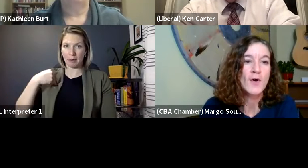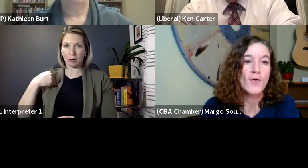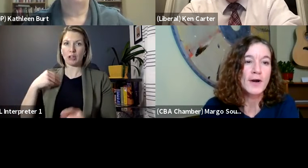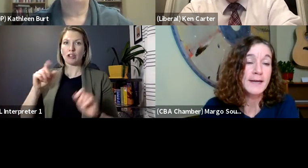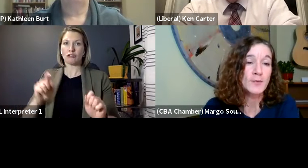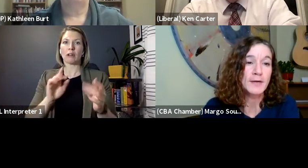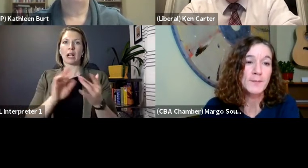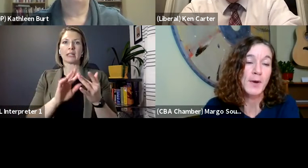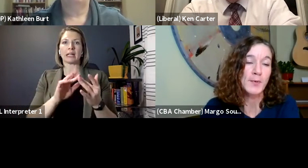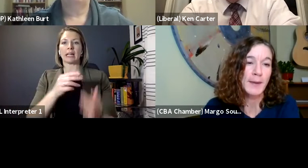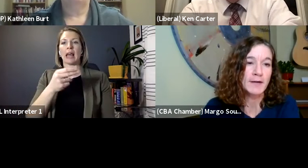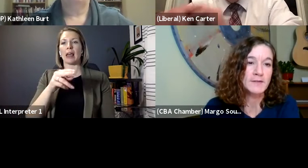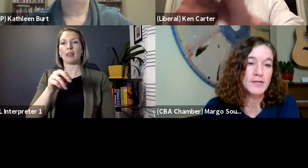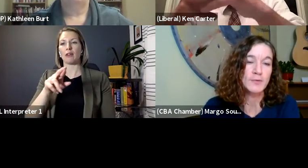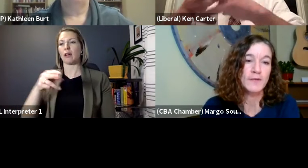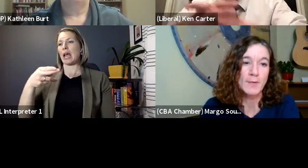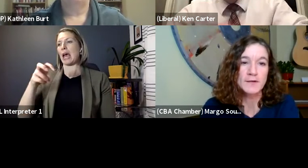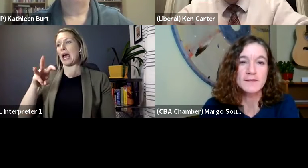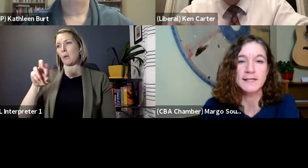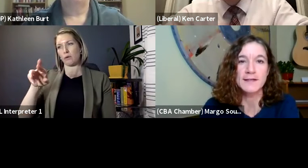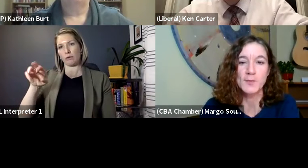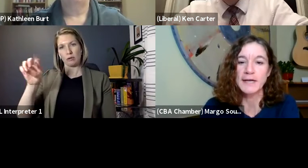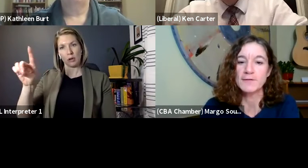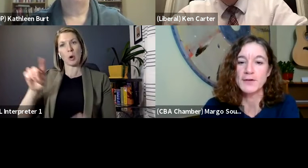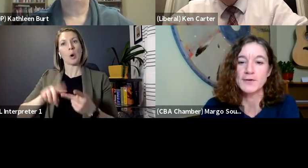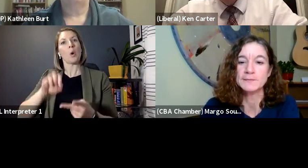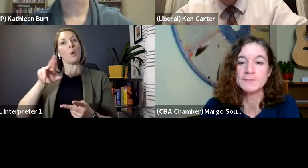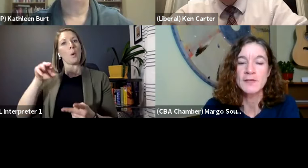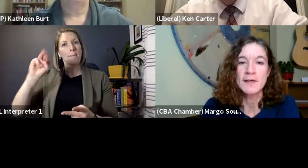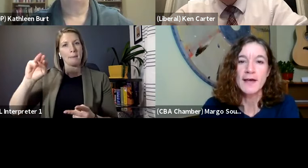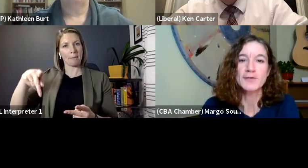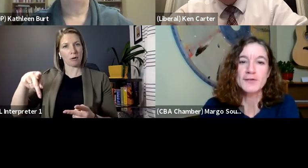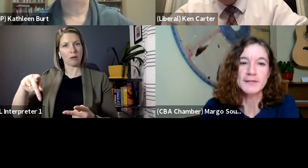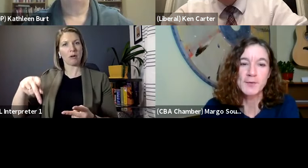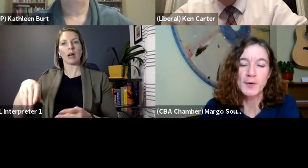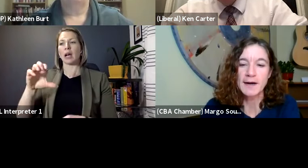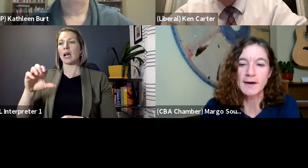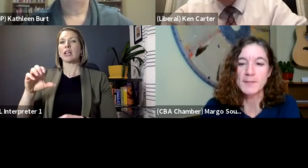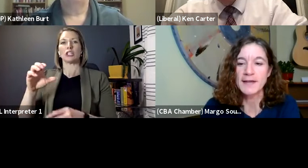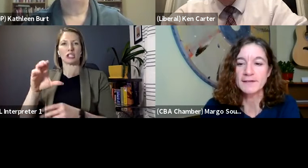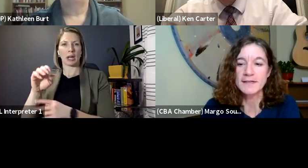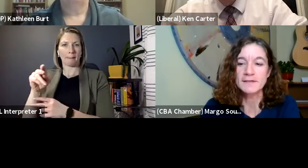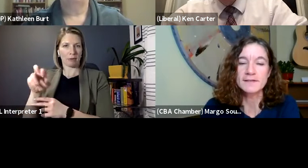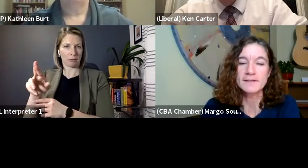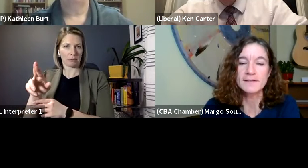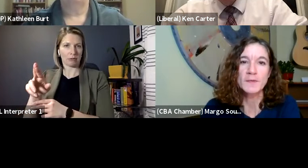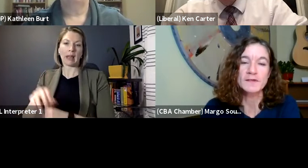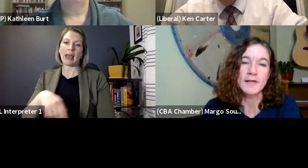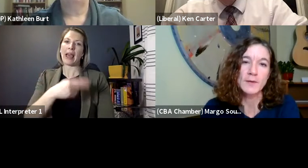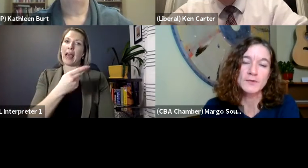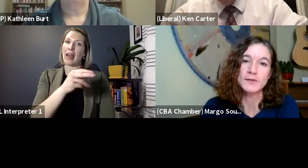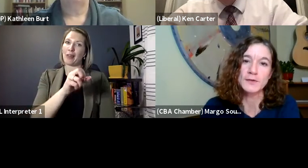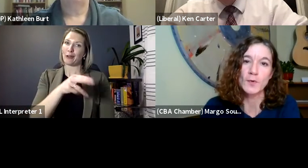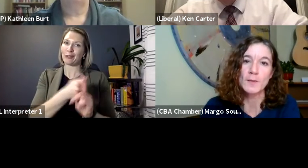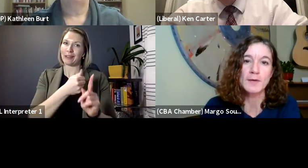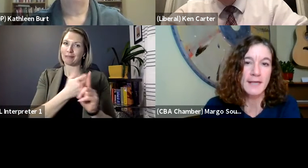Howard, or our neighboring Topsail-Paradise Chamber of Commerce to get them working for you. Heather's certainly been working hard behind the scenes, and we hope this